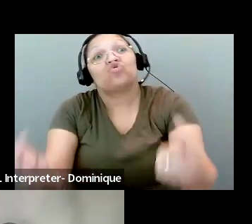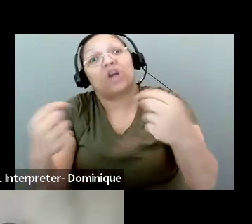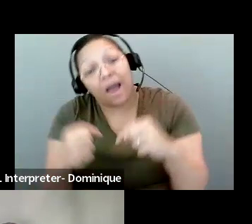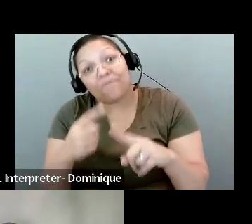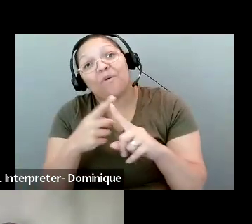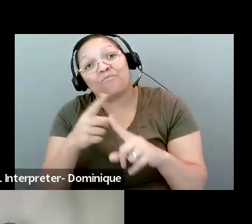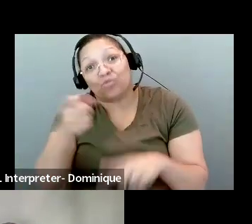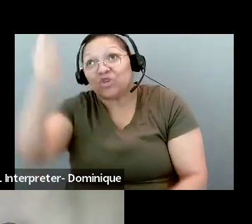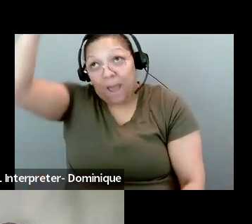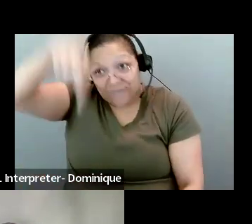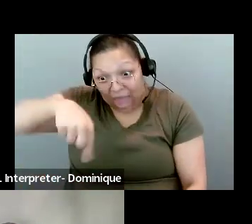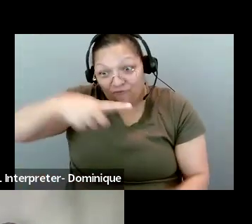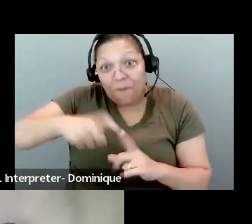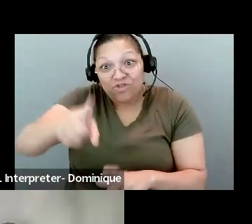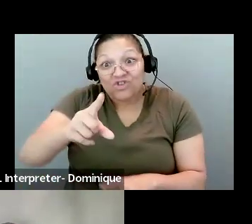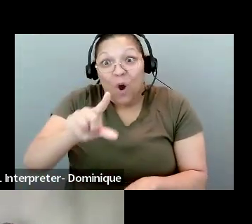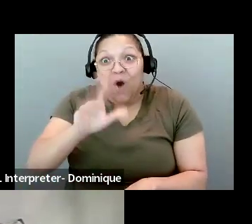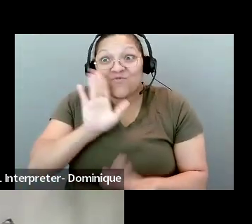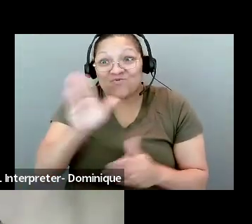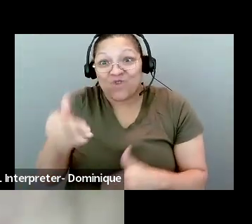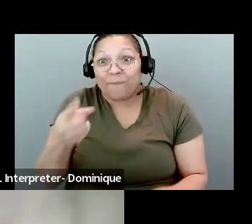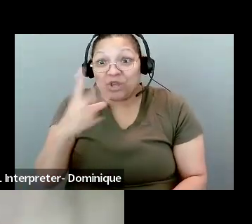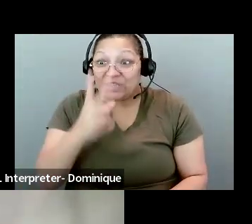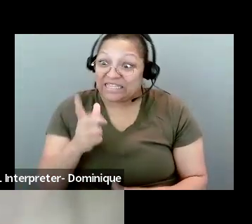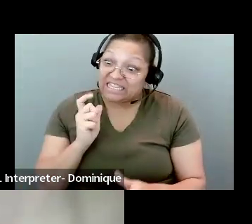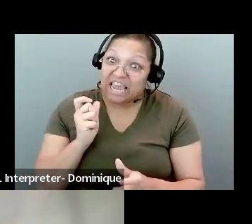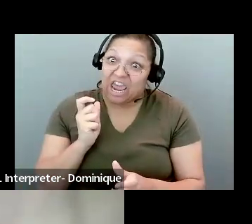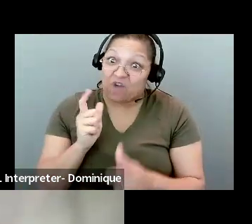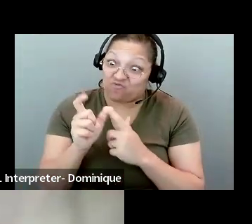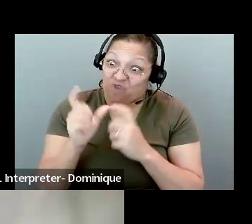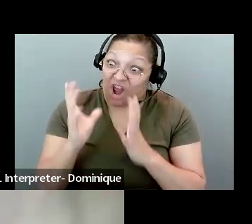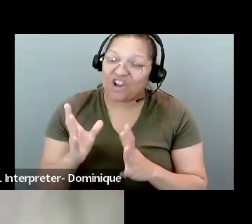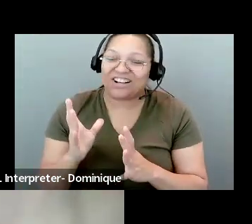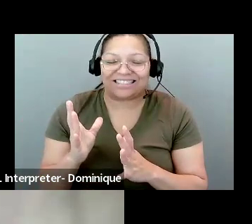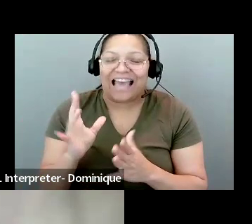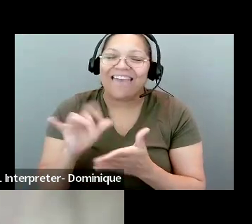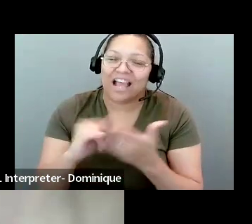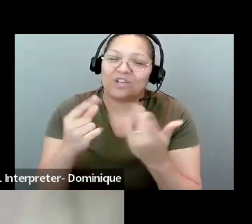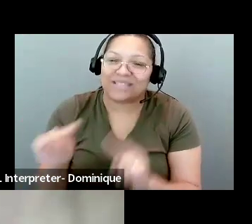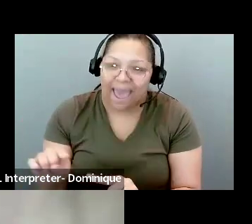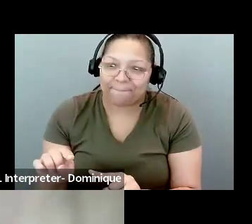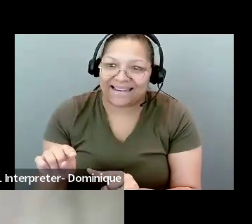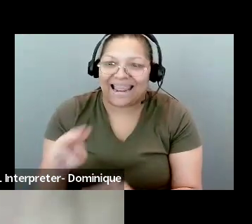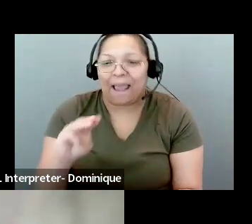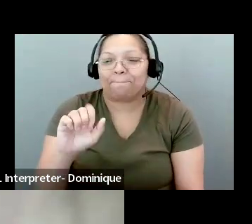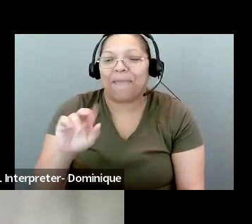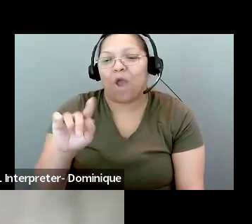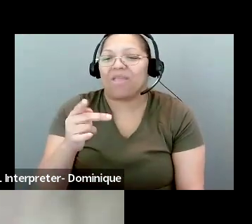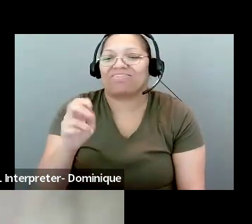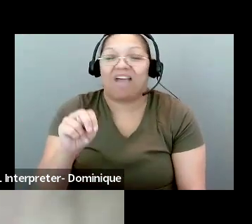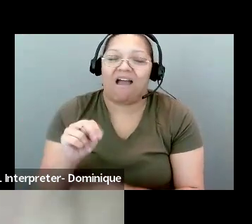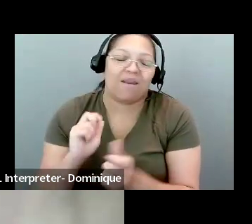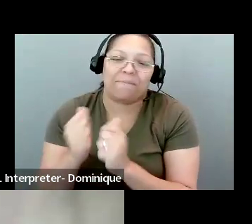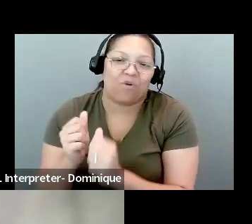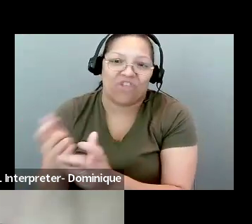your guest room and you see a bunch of runners, that's what's happening, a marathon. So should